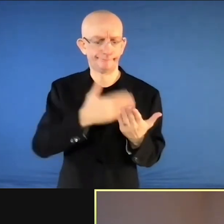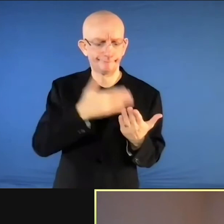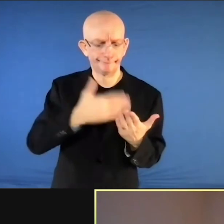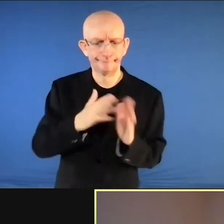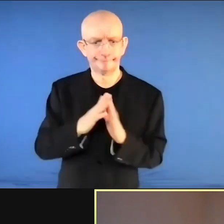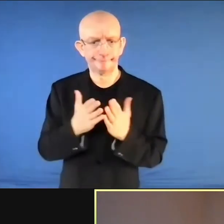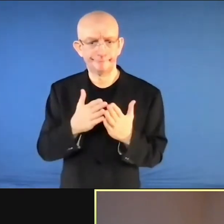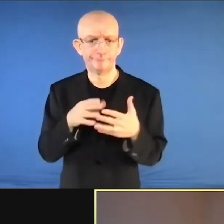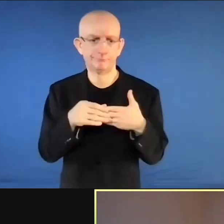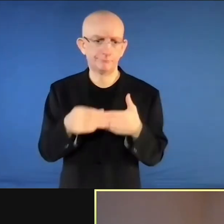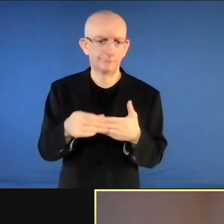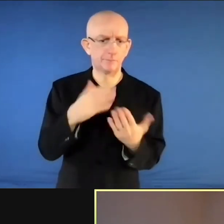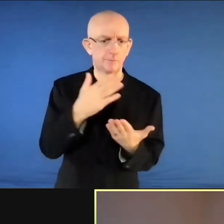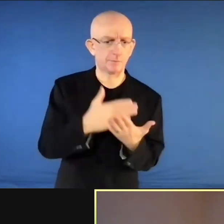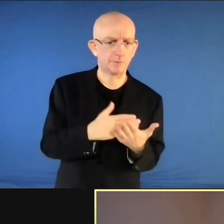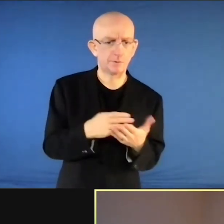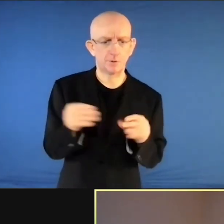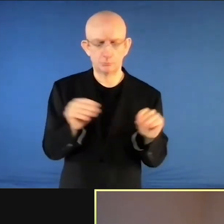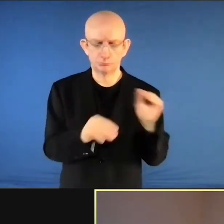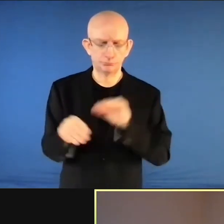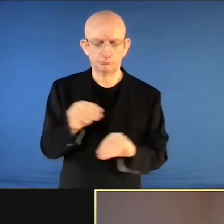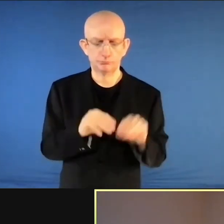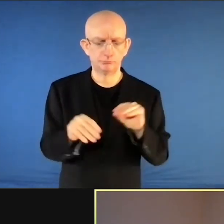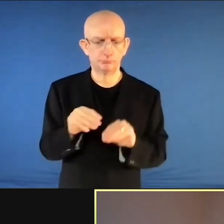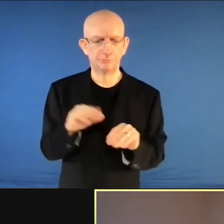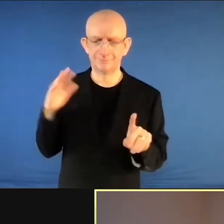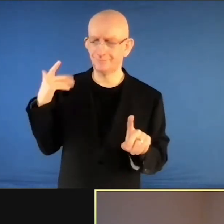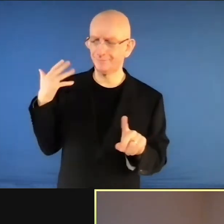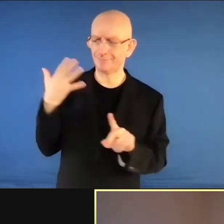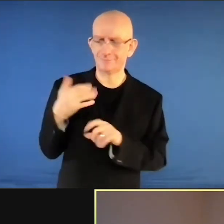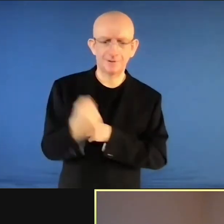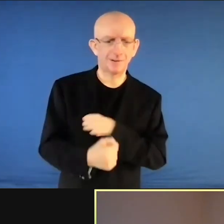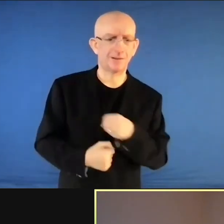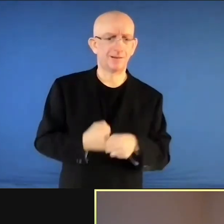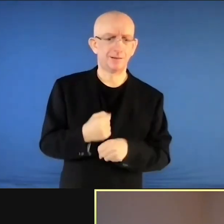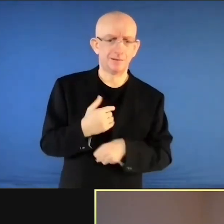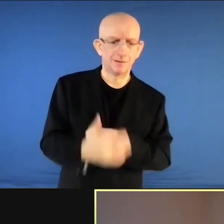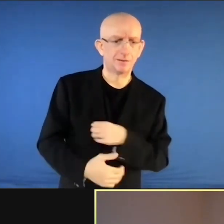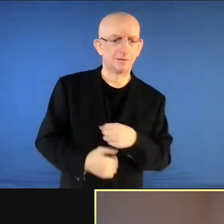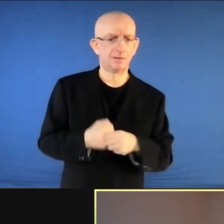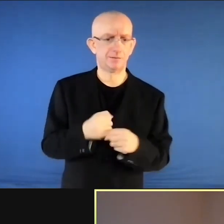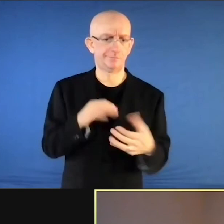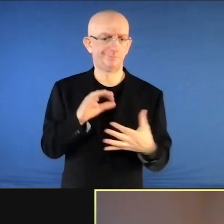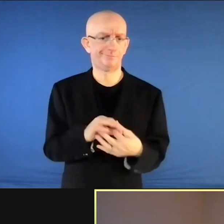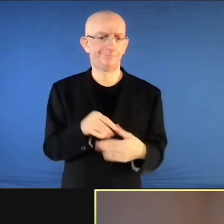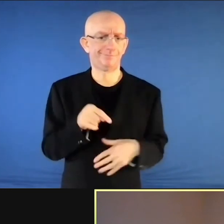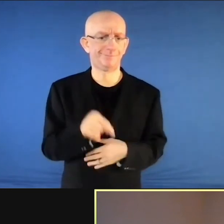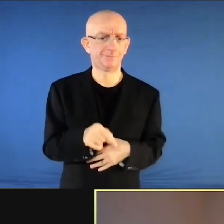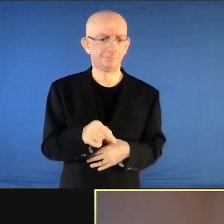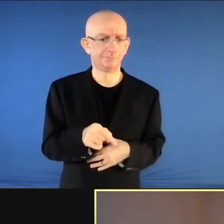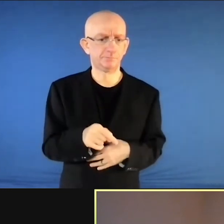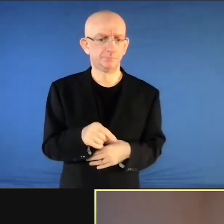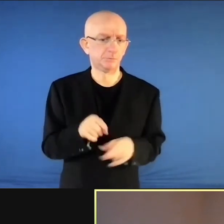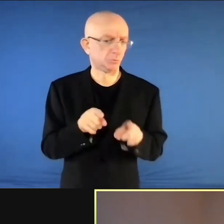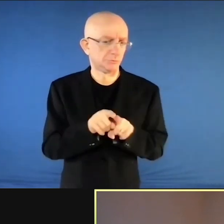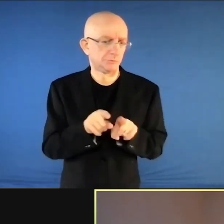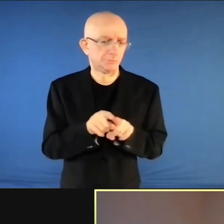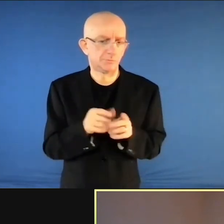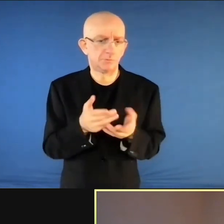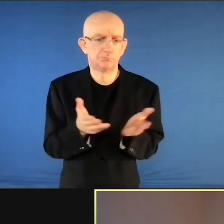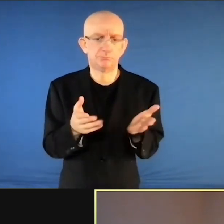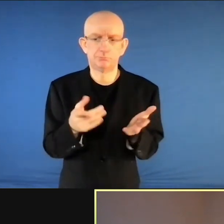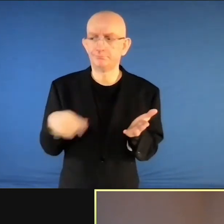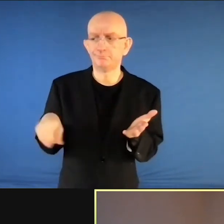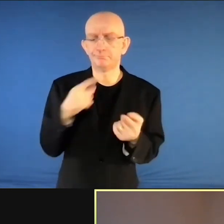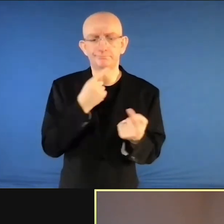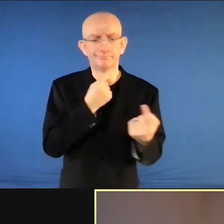to other sensitive issues, such as discussing with children, such as discussing with women in different